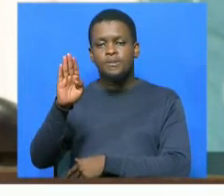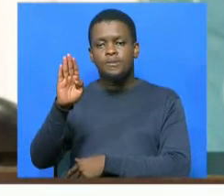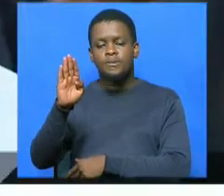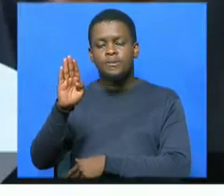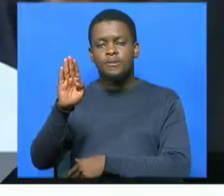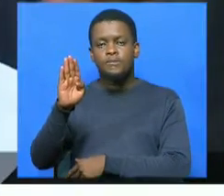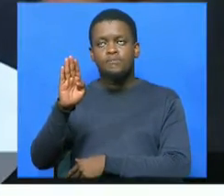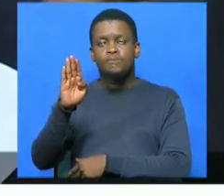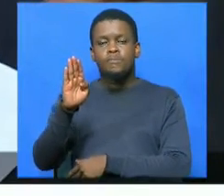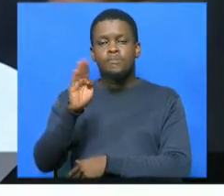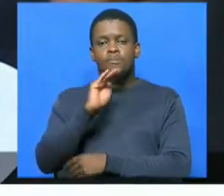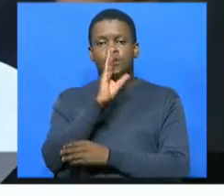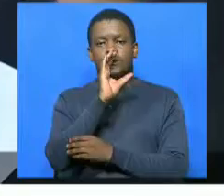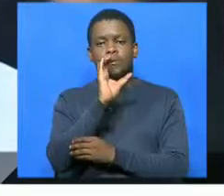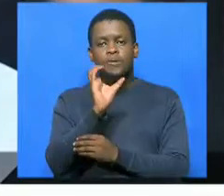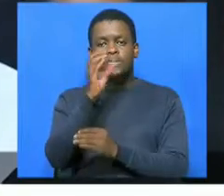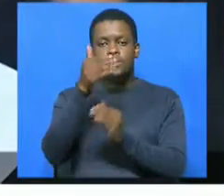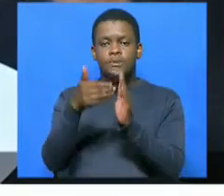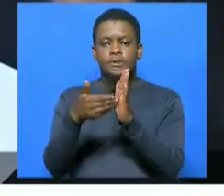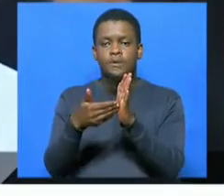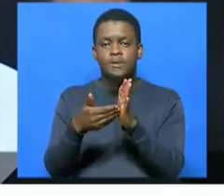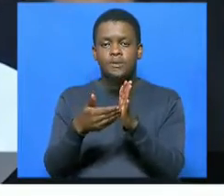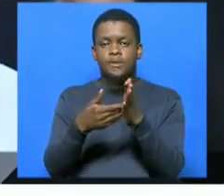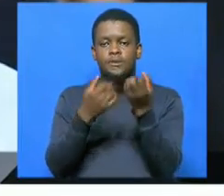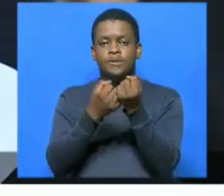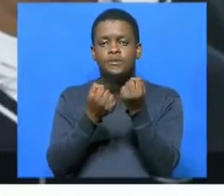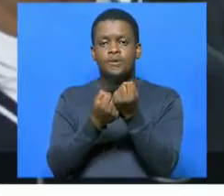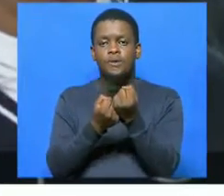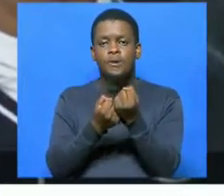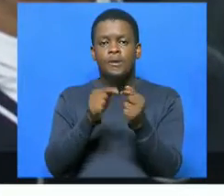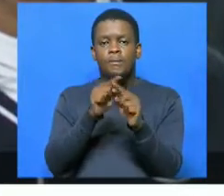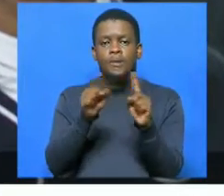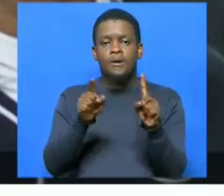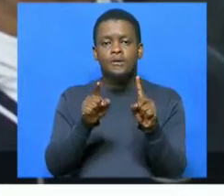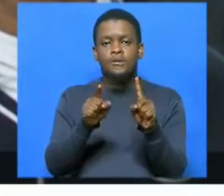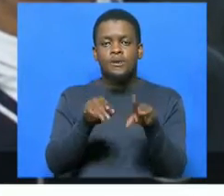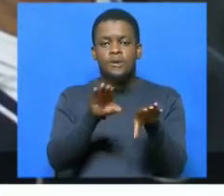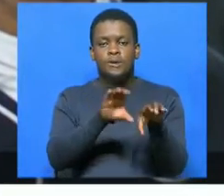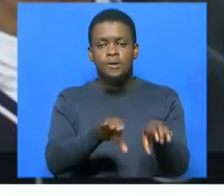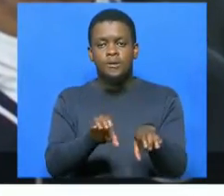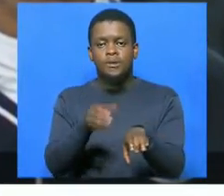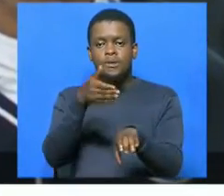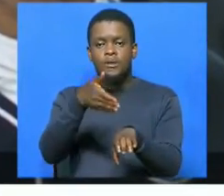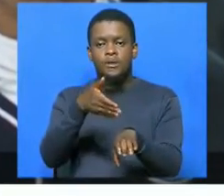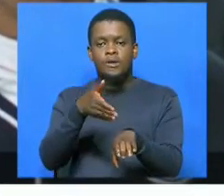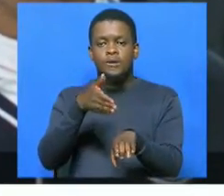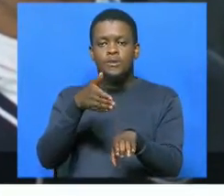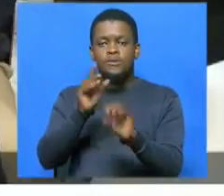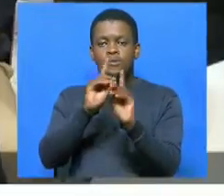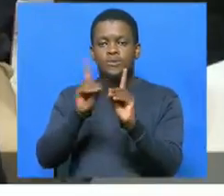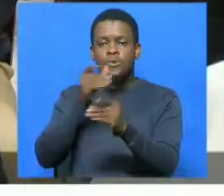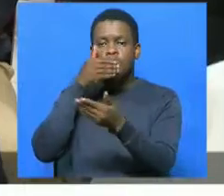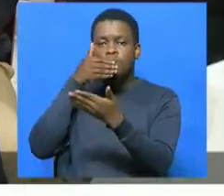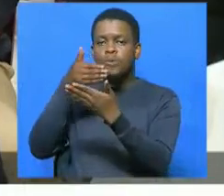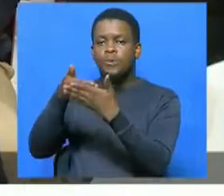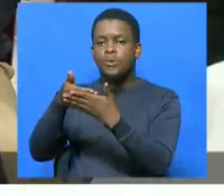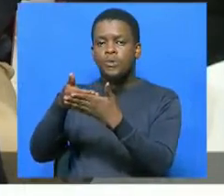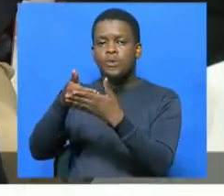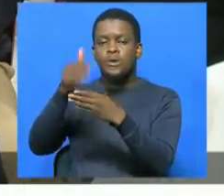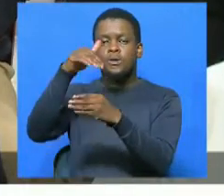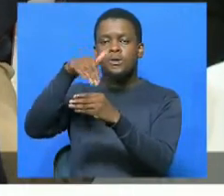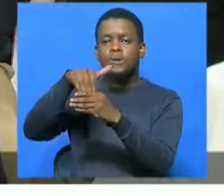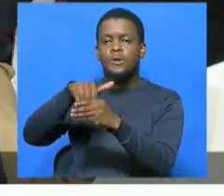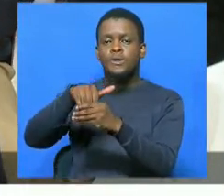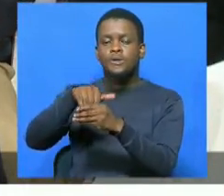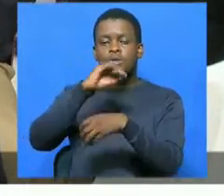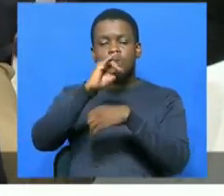I take this opportunity to thank FNB. I heard that if the kids do well in their studies here in Delta Waters International School, they will be sponsored further